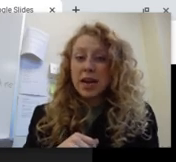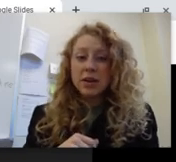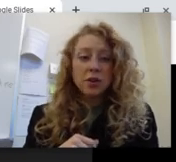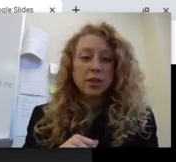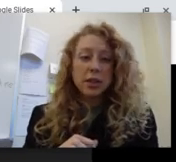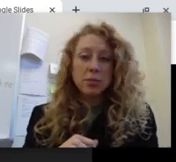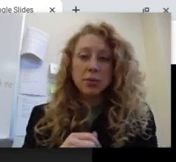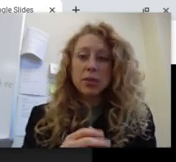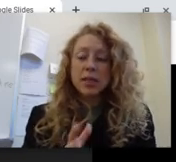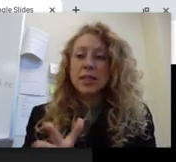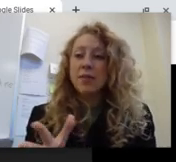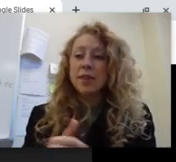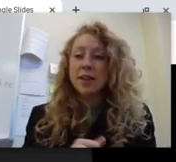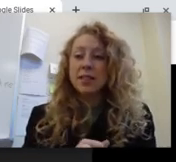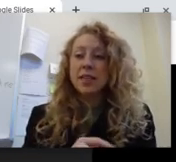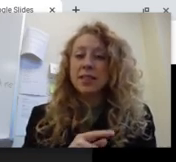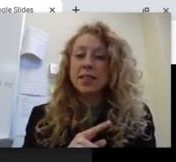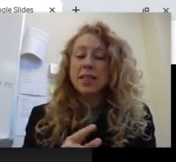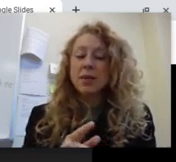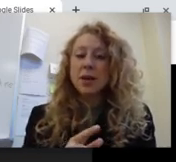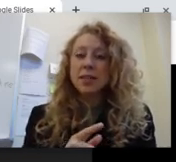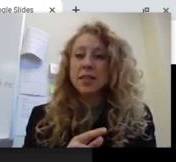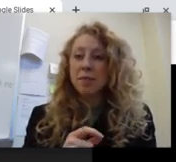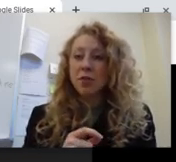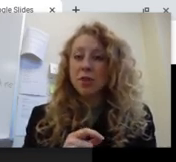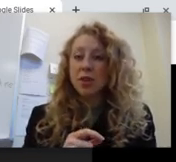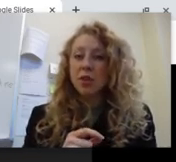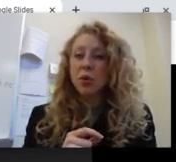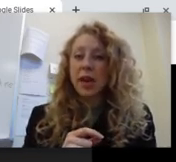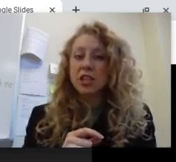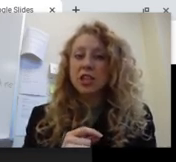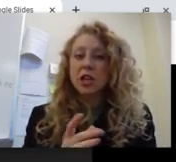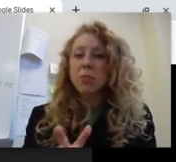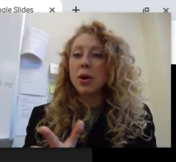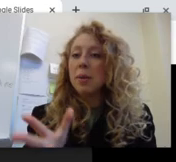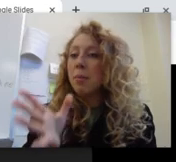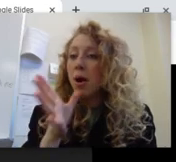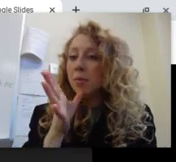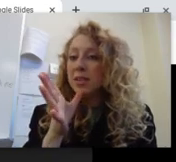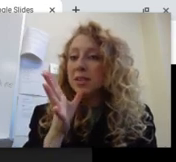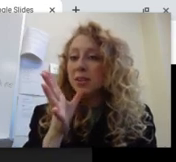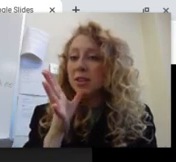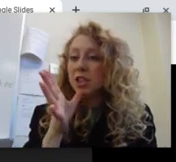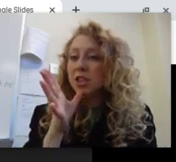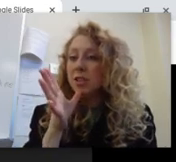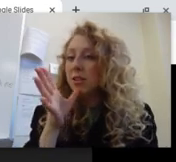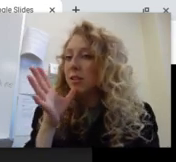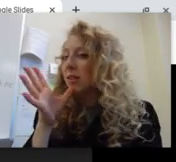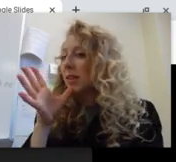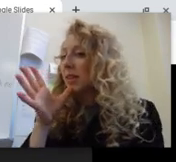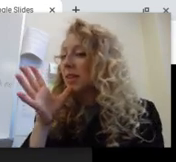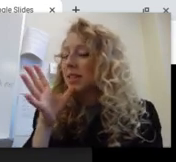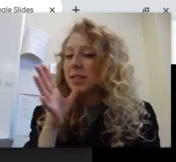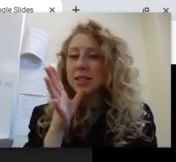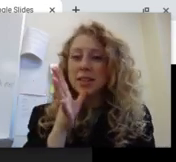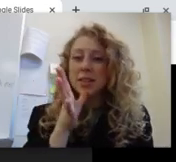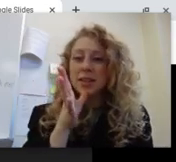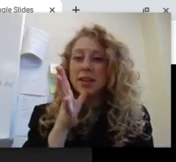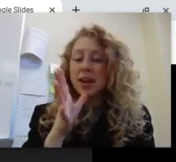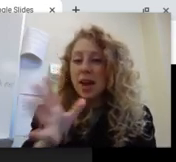mom and dad are examples because everything stays the same except for the location that you put it. Mom is here on the chin, like